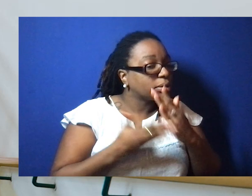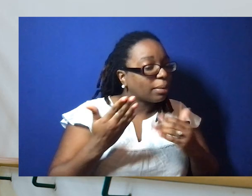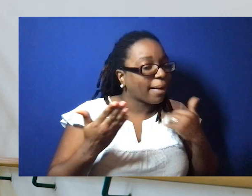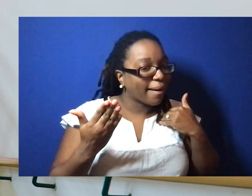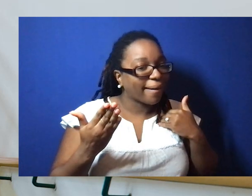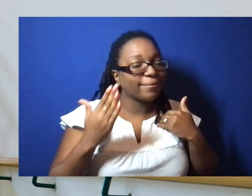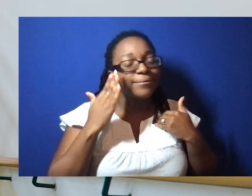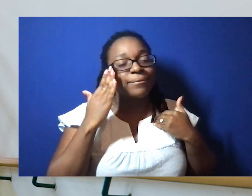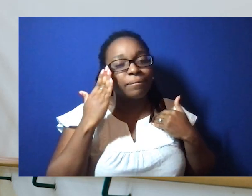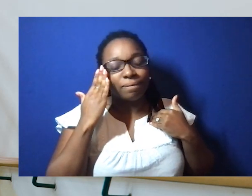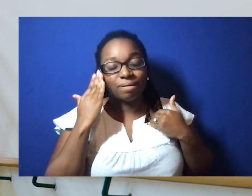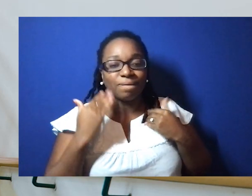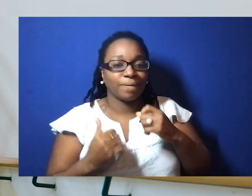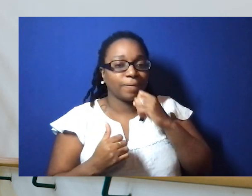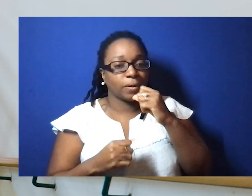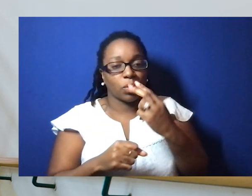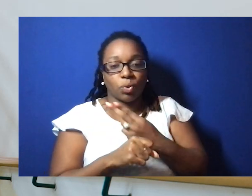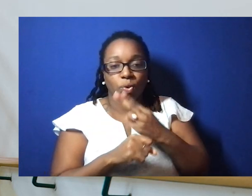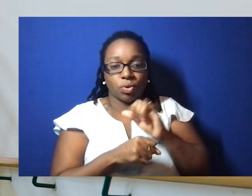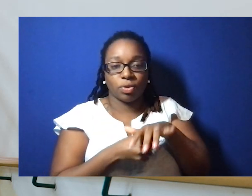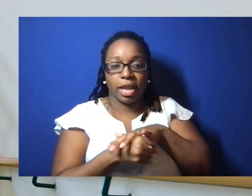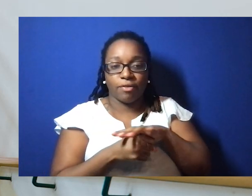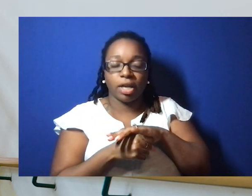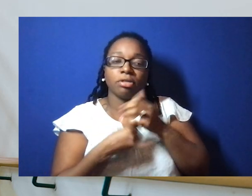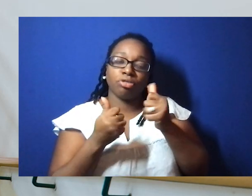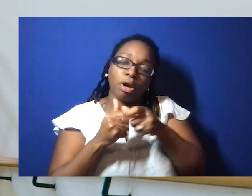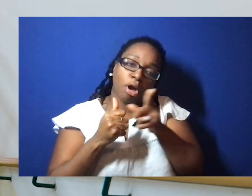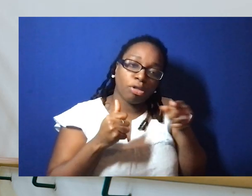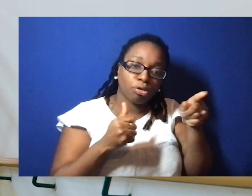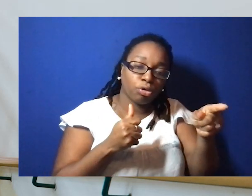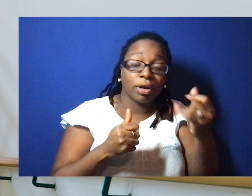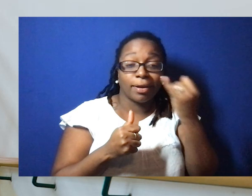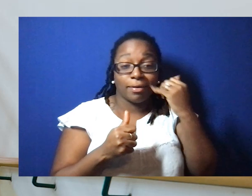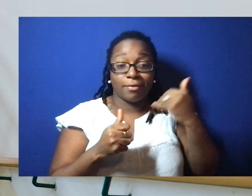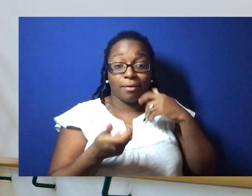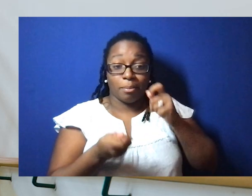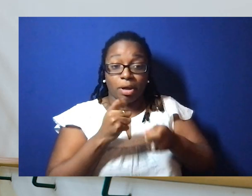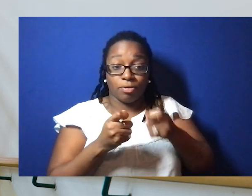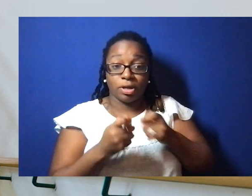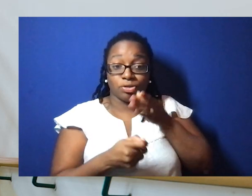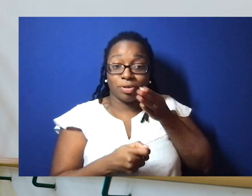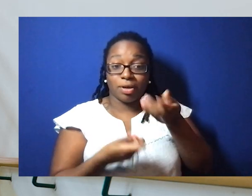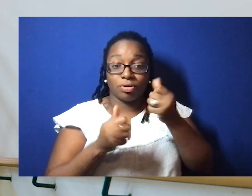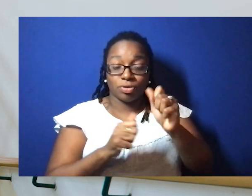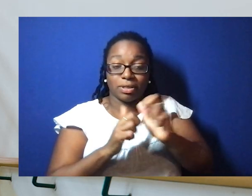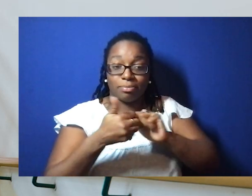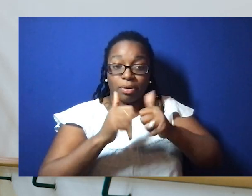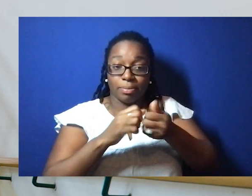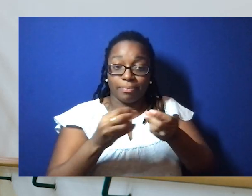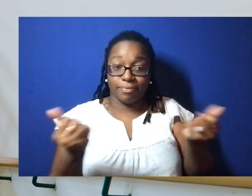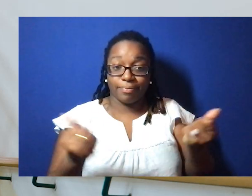all, areas of a facility, do not use those areas unless modifications are in place to address and remedy the